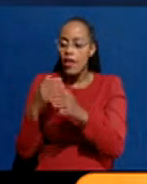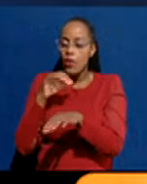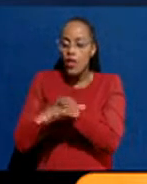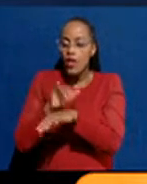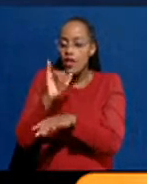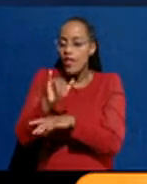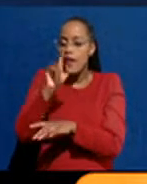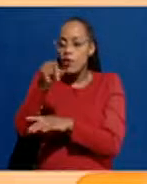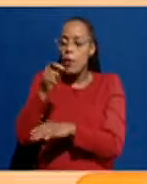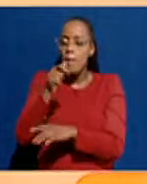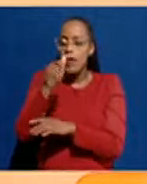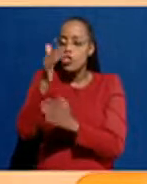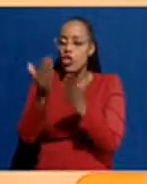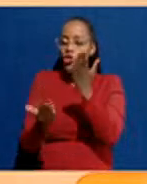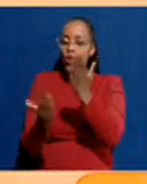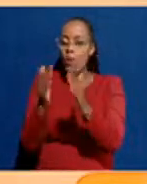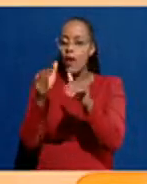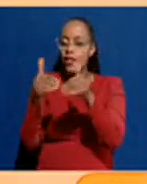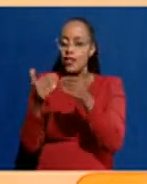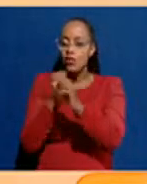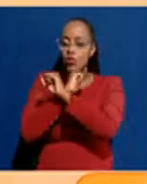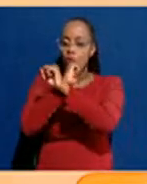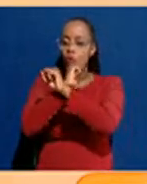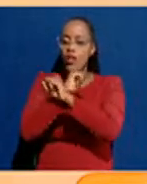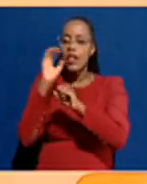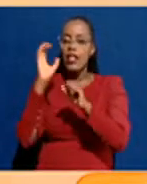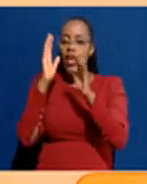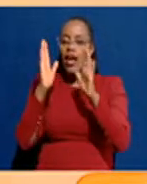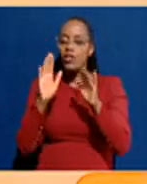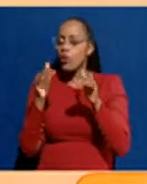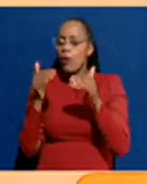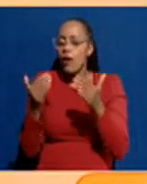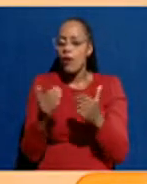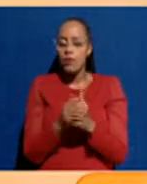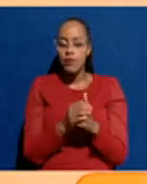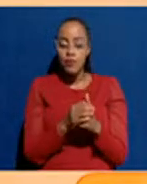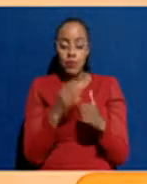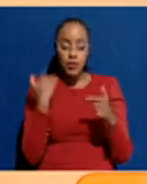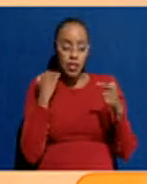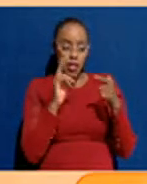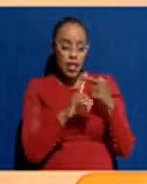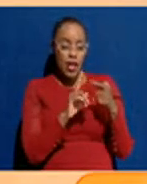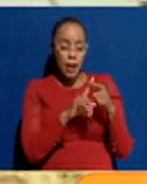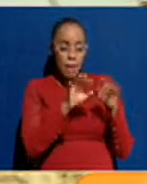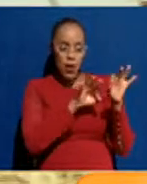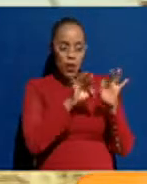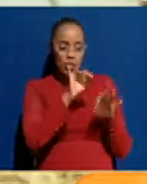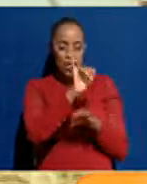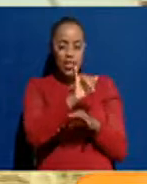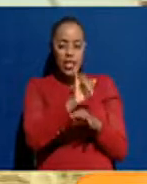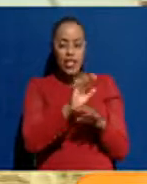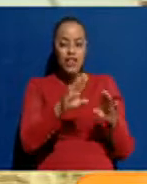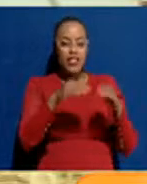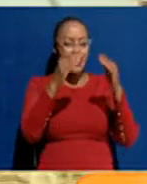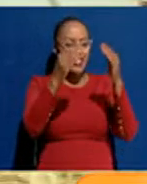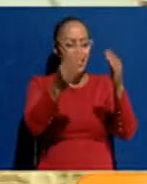pay. How do you balance that to protect the consumer? Now, first of all, let me dispel that myth that the dispatcher